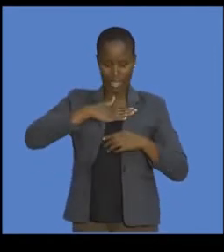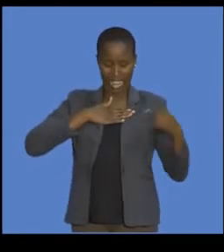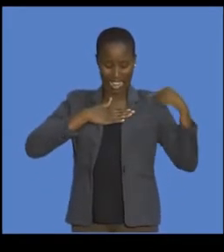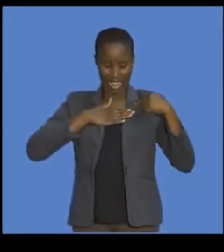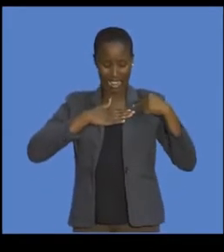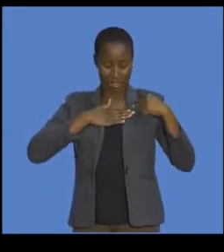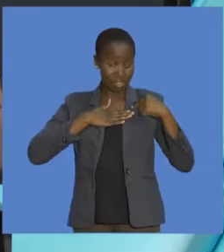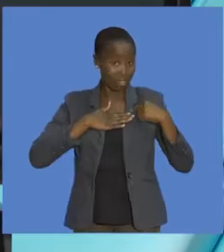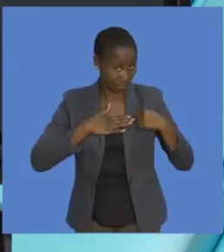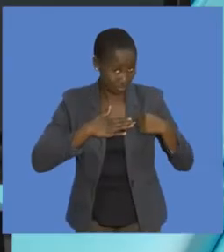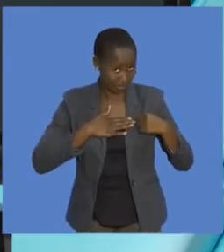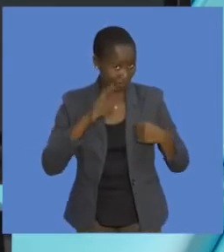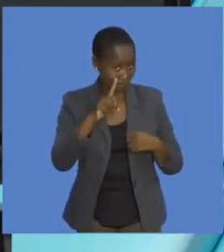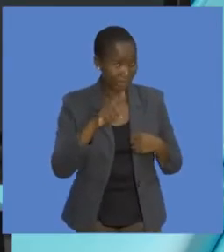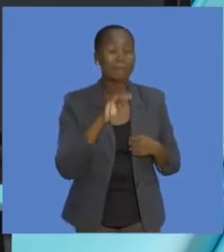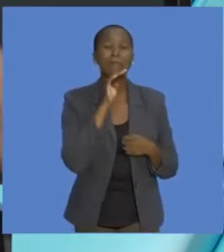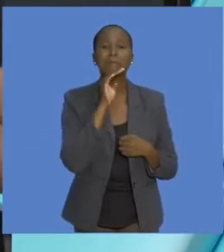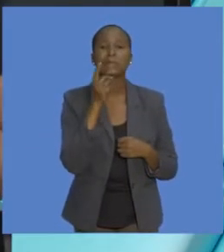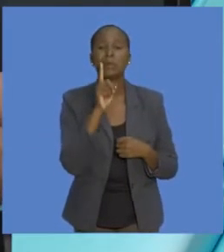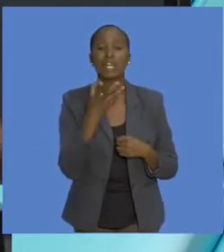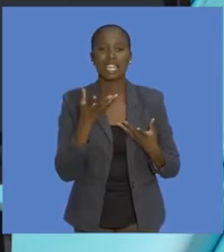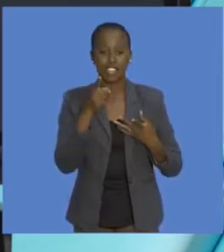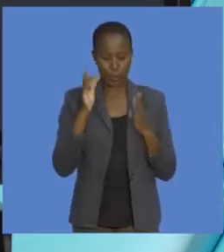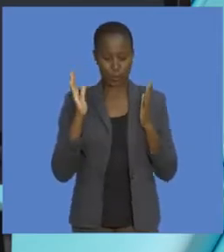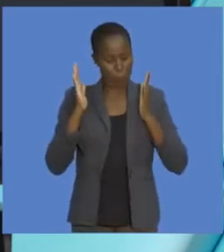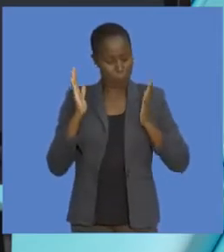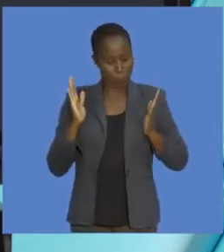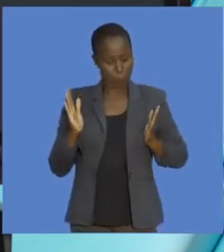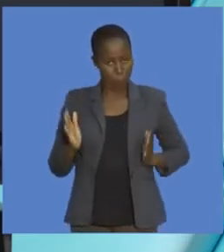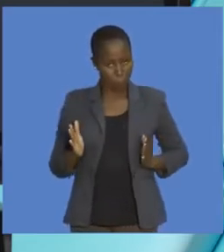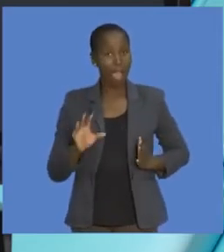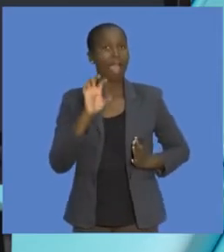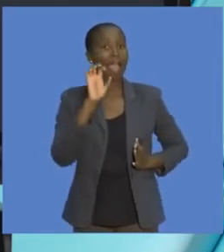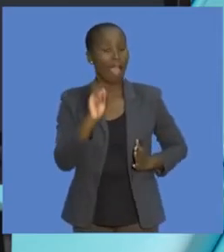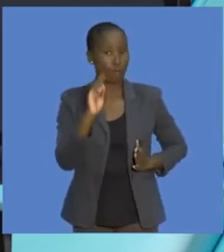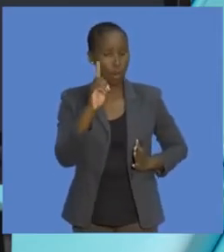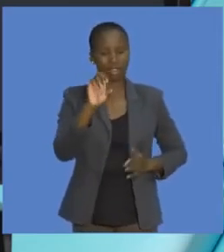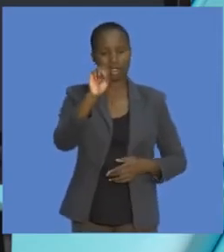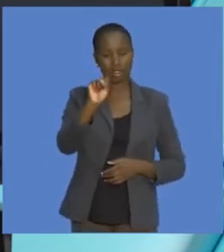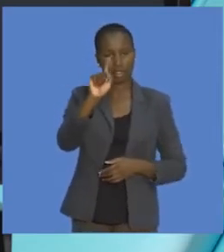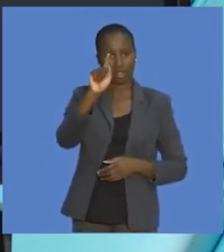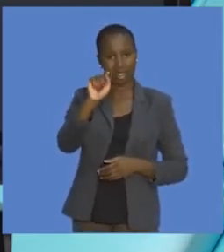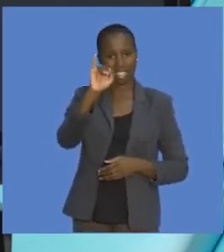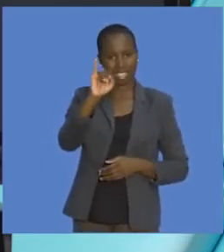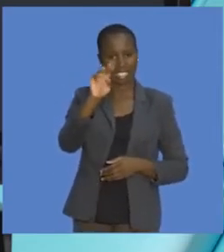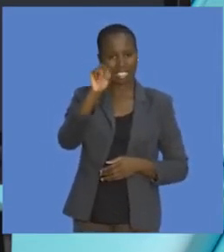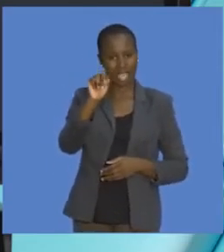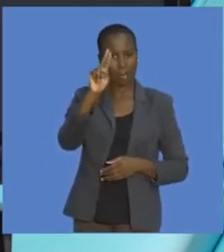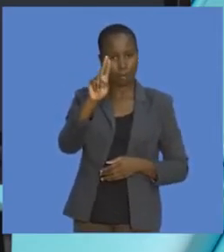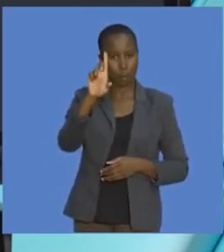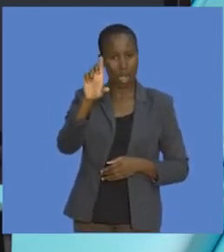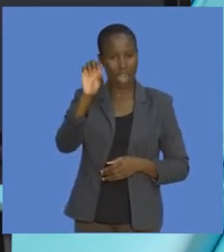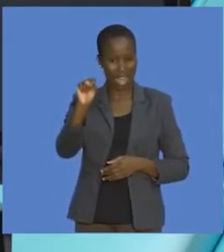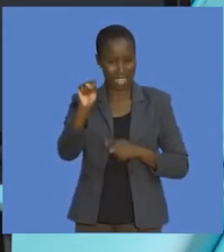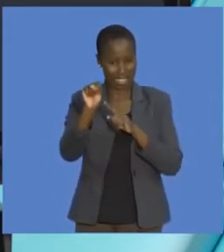So, in our body, we've got stimuli that come in, we've got sensors in our body, and